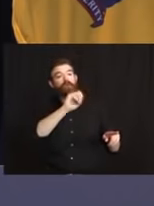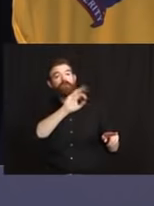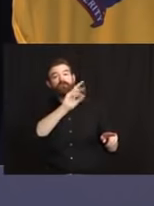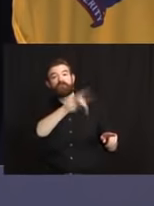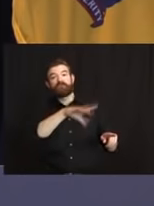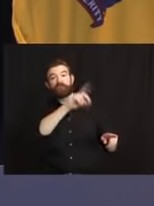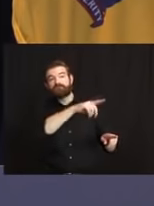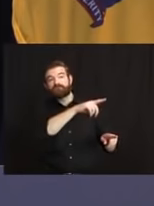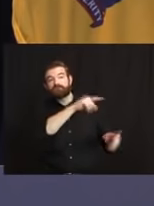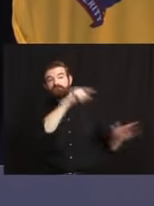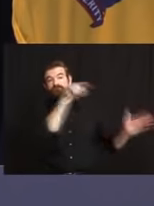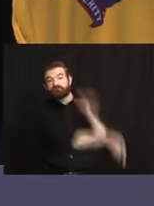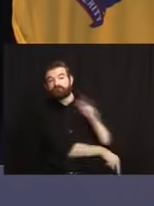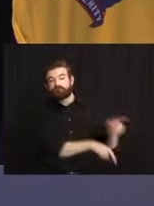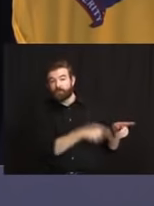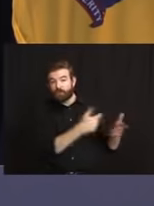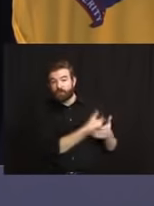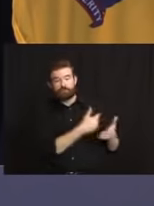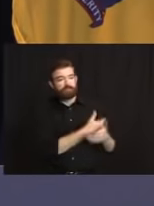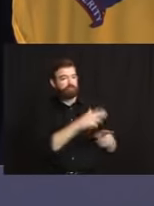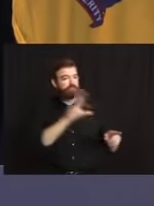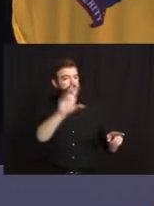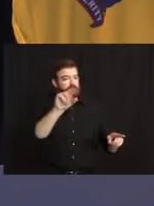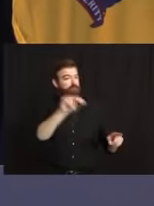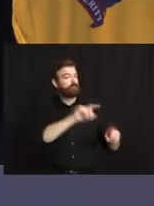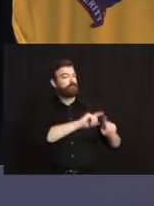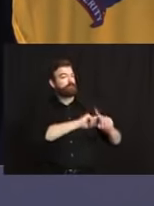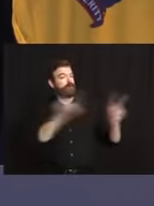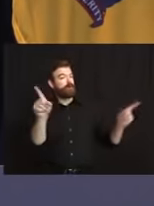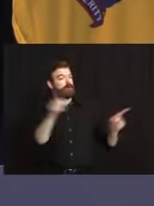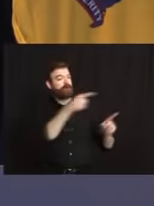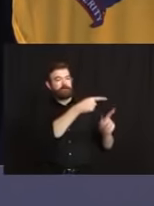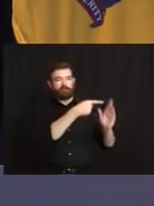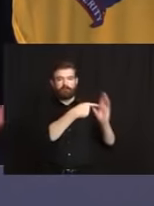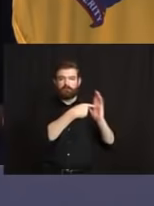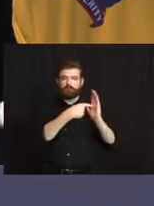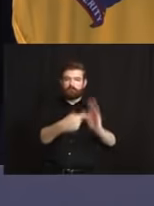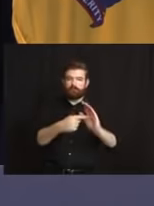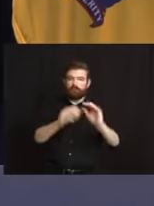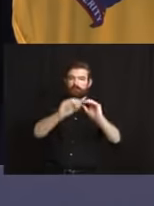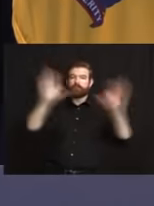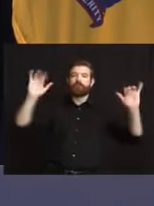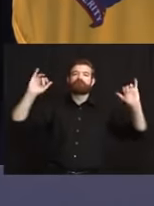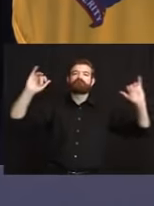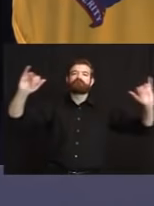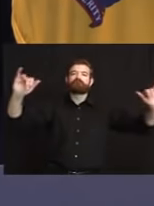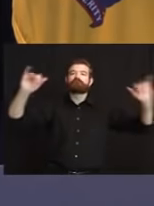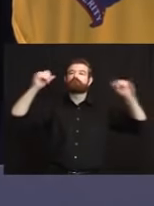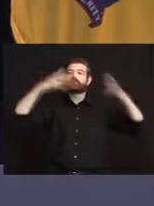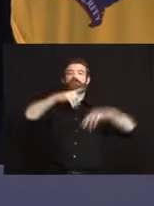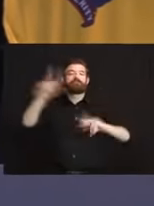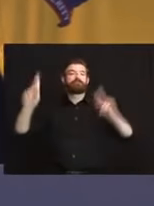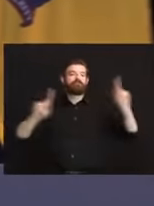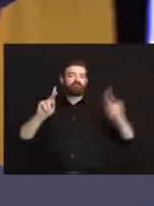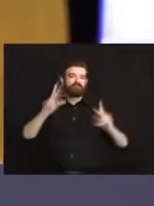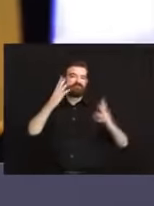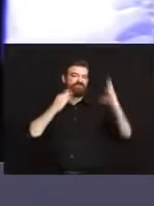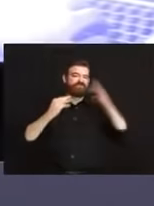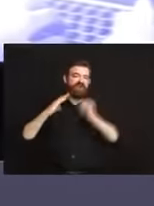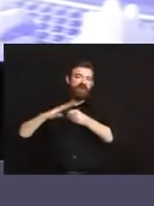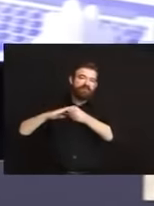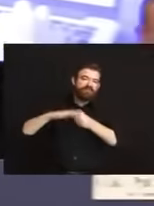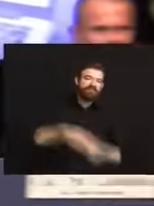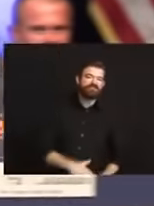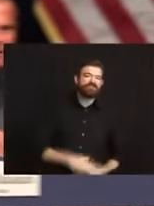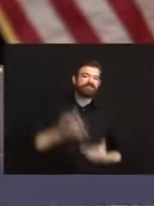other names that we could put alongside of his name, a guy who should be alive today. Pat, please. Thanks, Gov. I would just